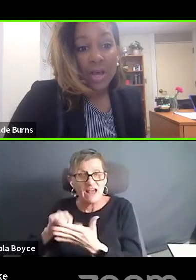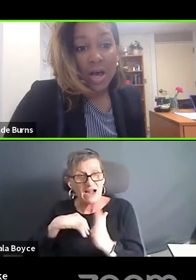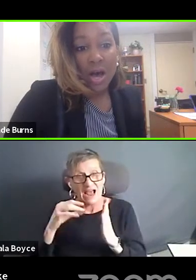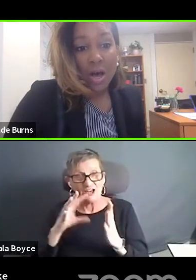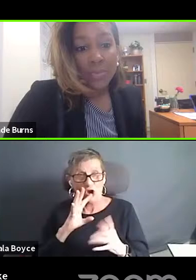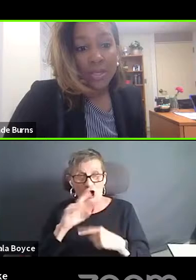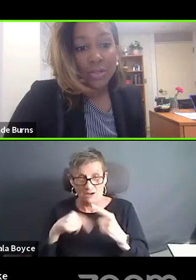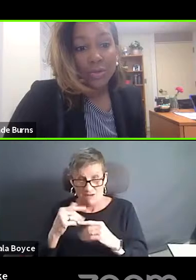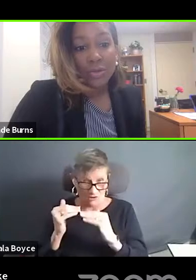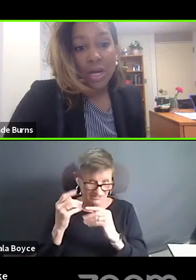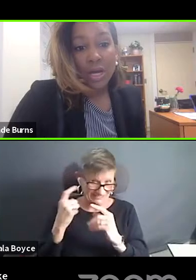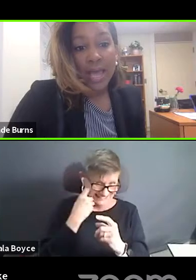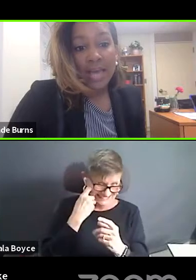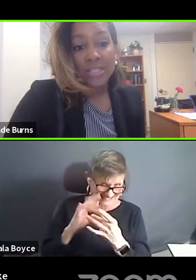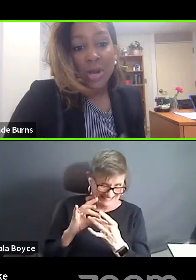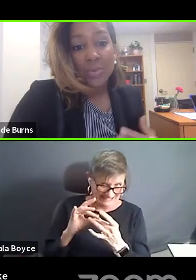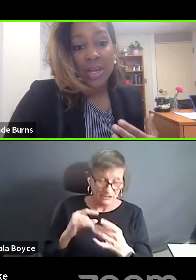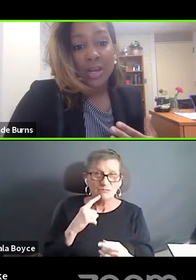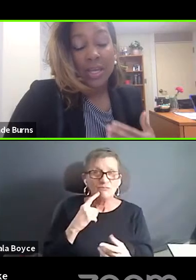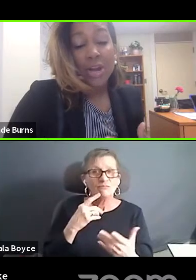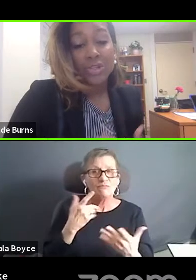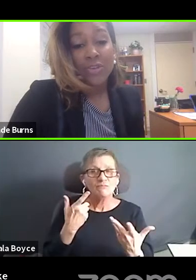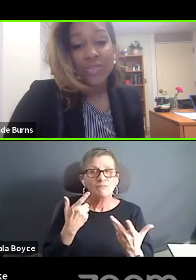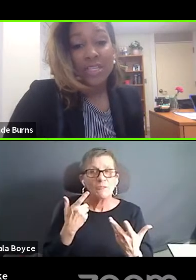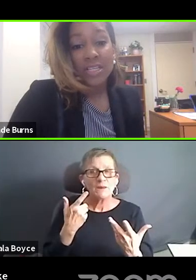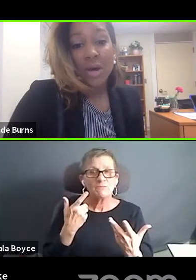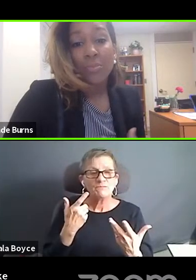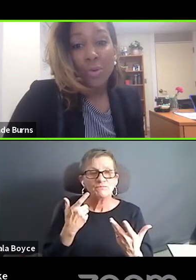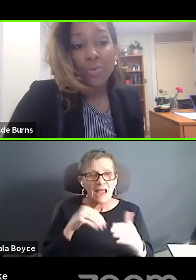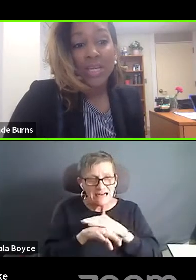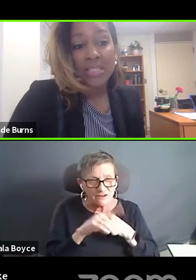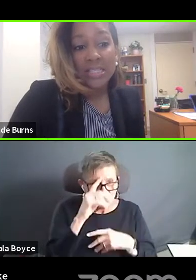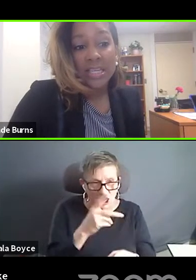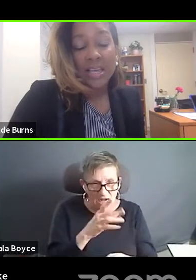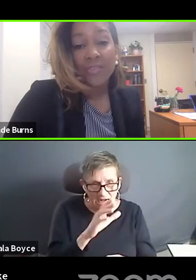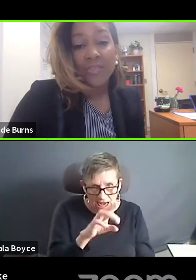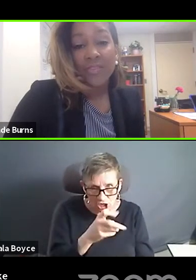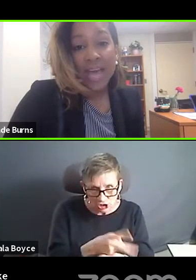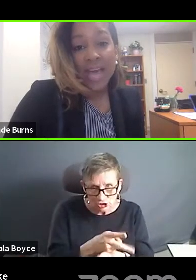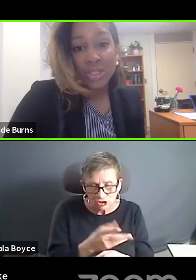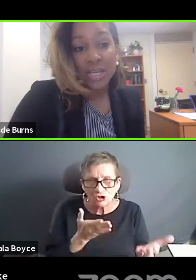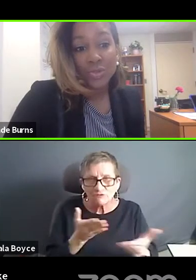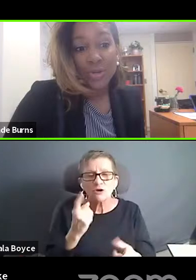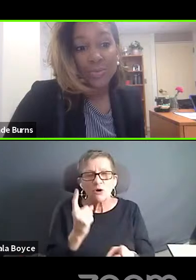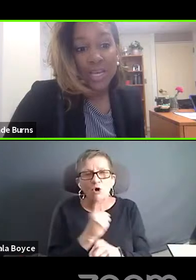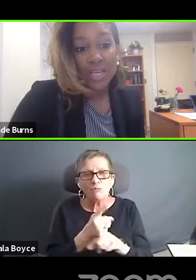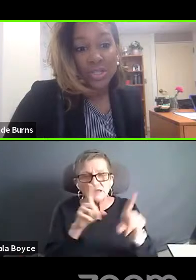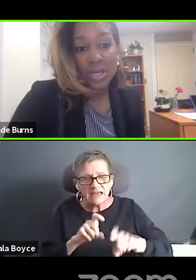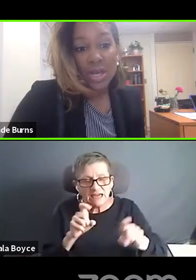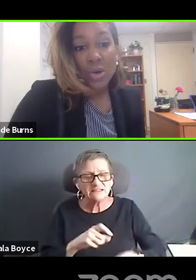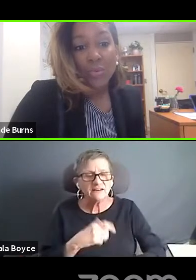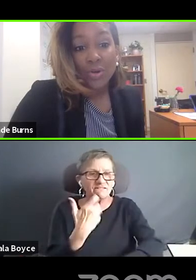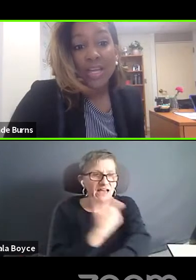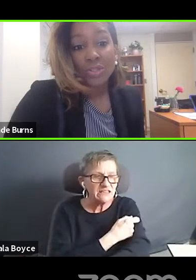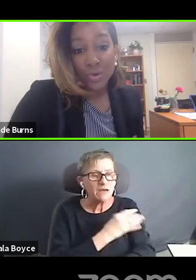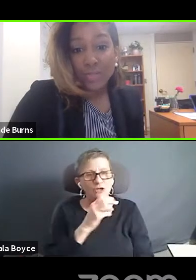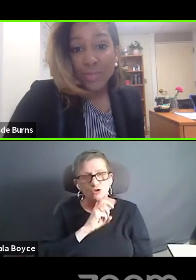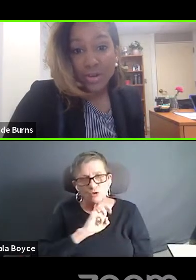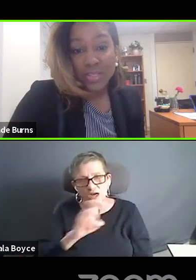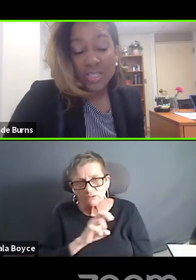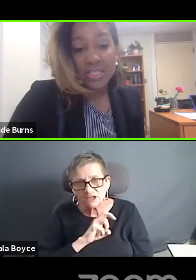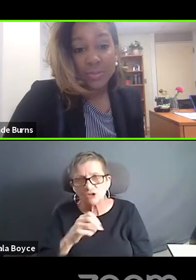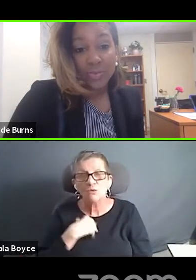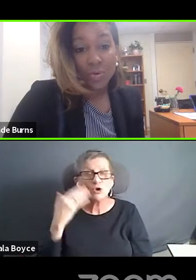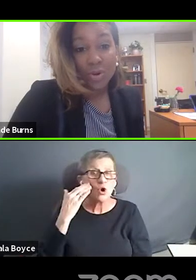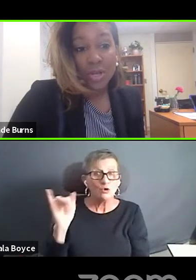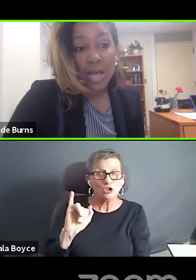above, include access to primary care services, appropriate testing, vaccination, and transportation. We know that insurance